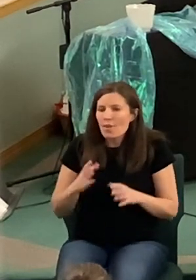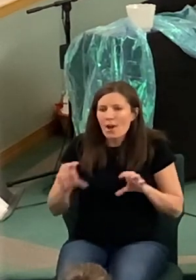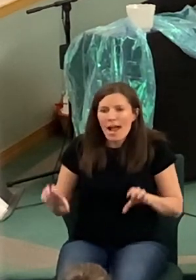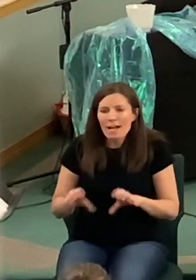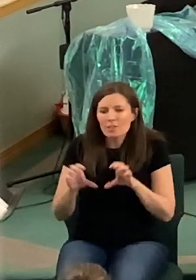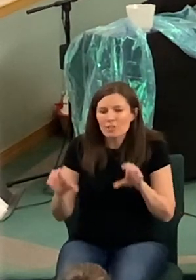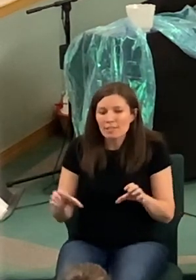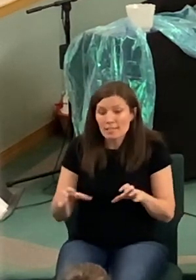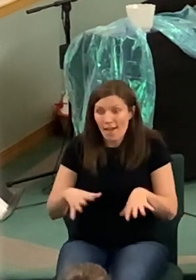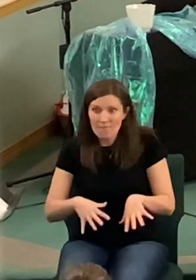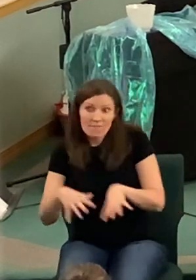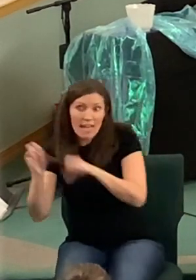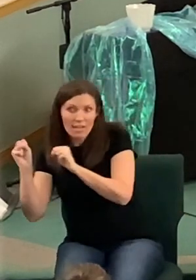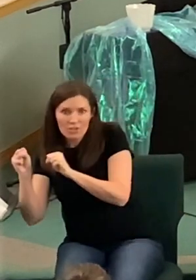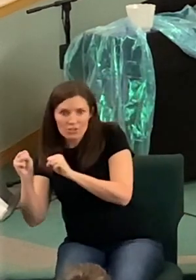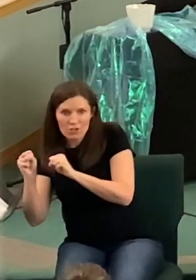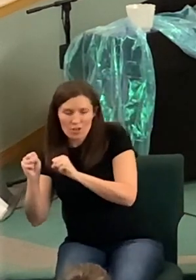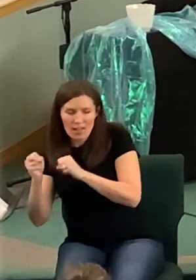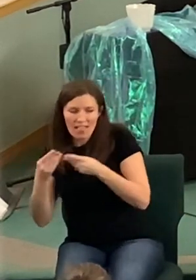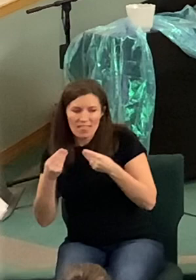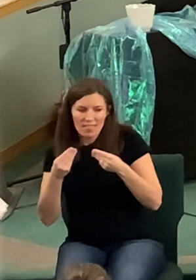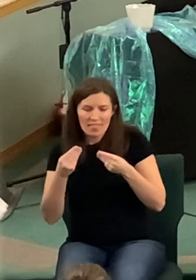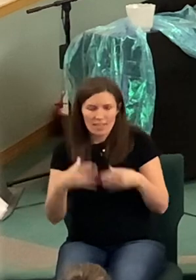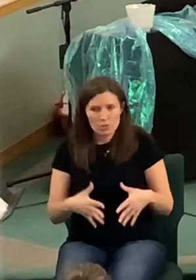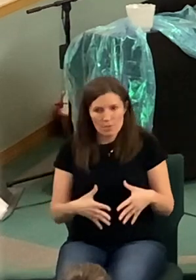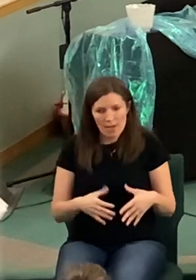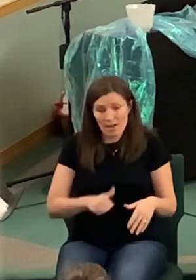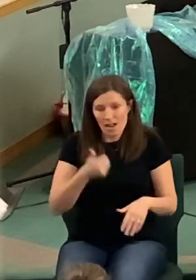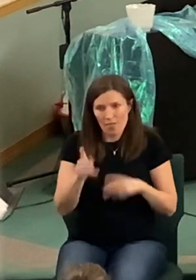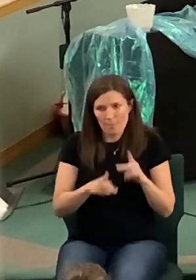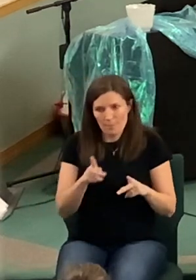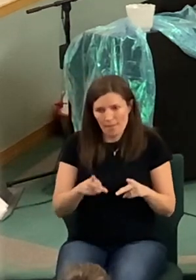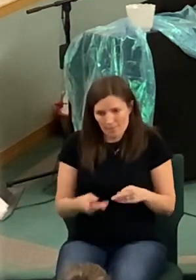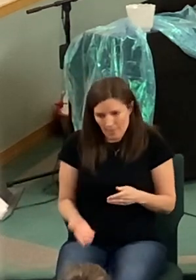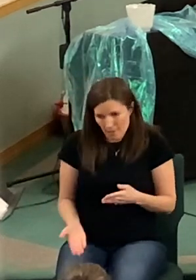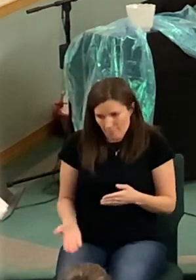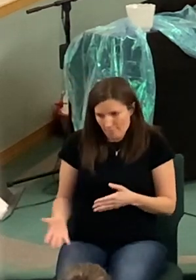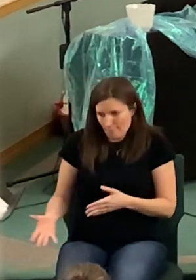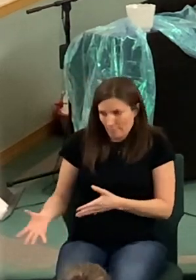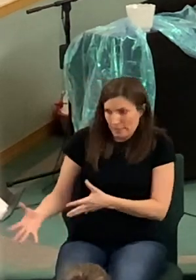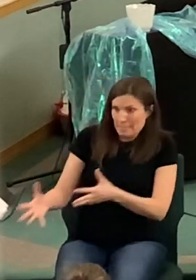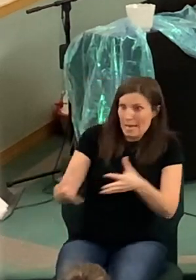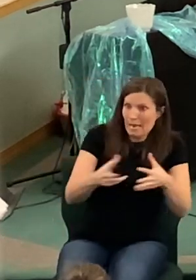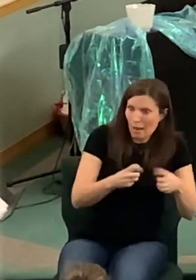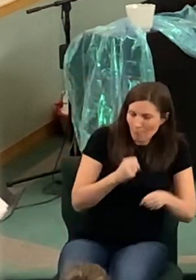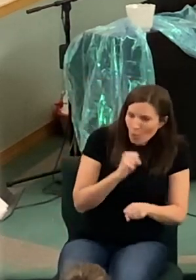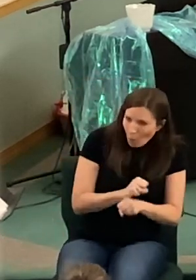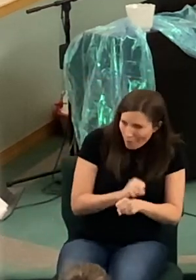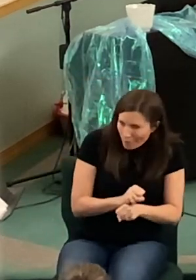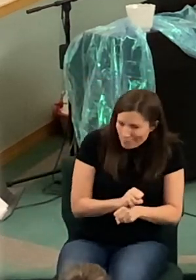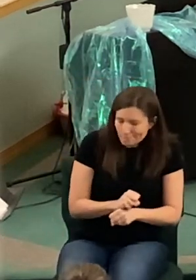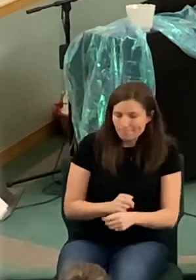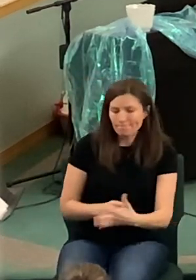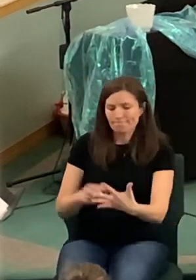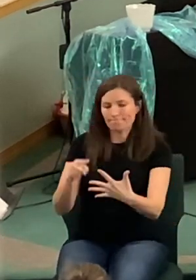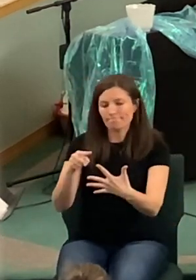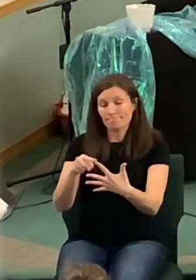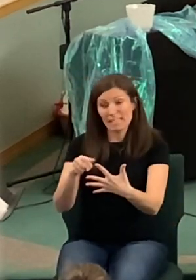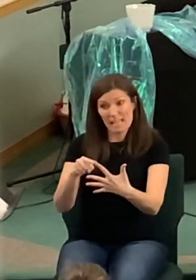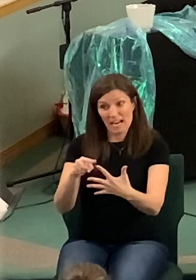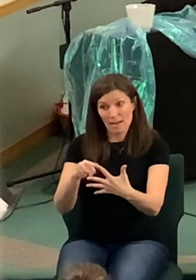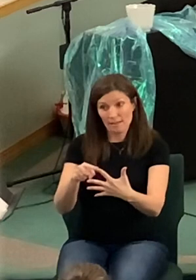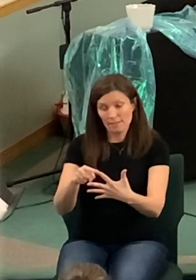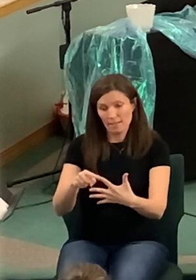lets you down and forces other team members to pick up the slack. The second kind is the victim.